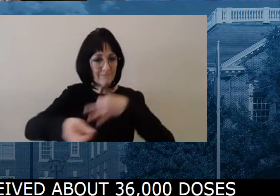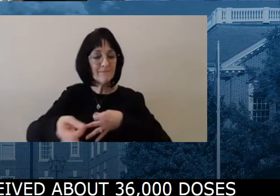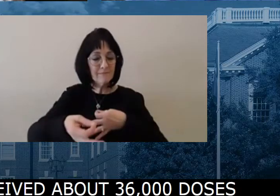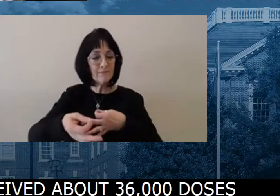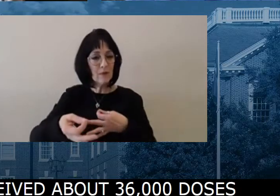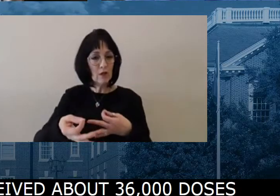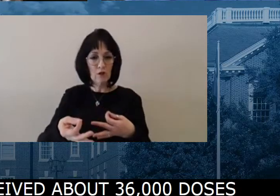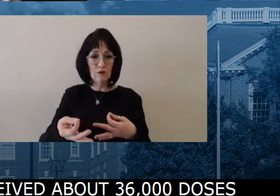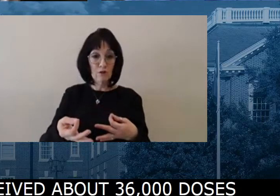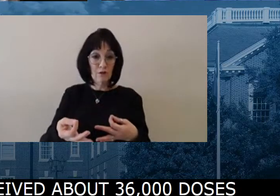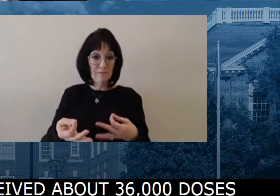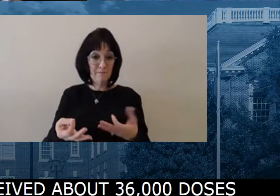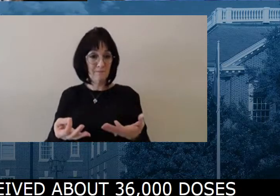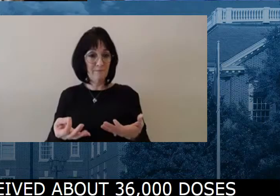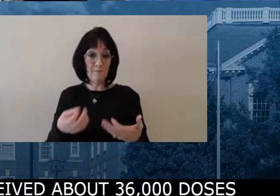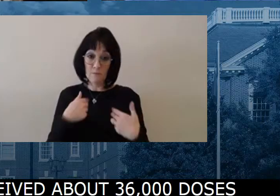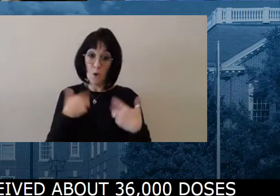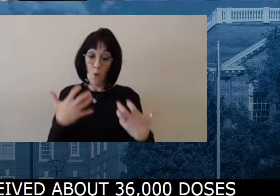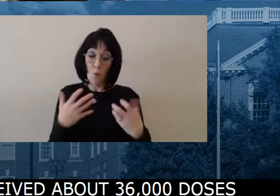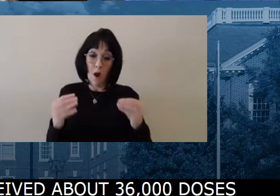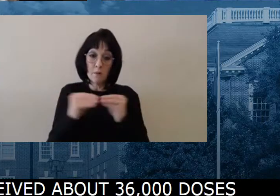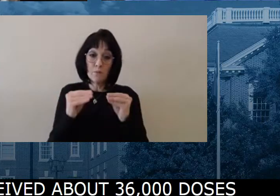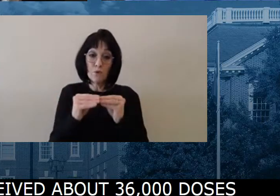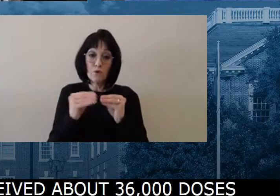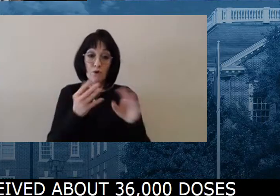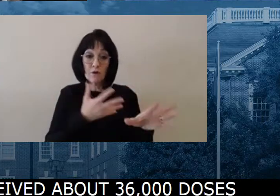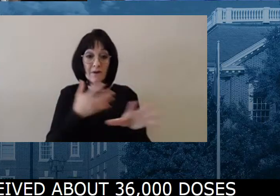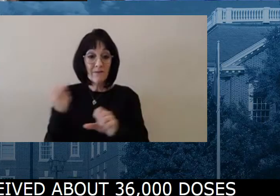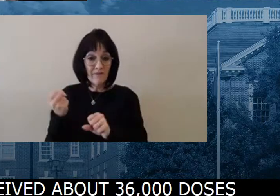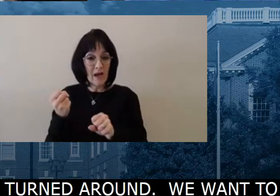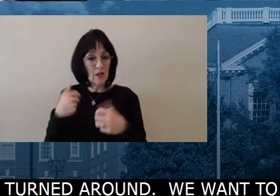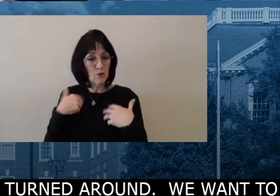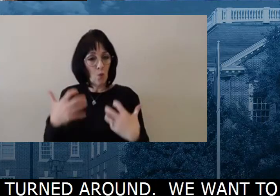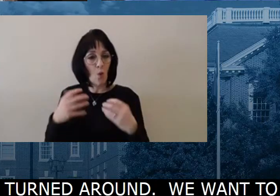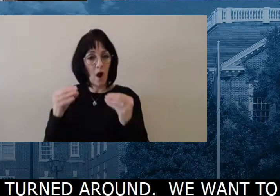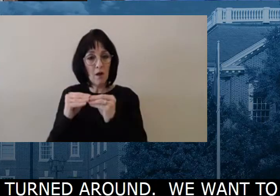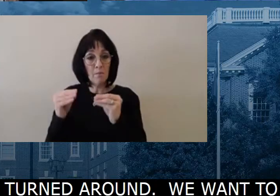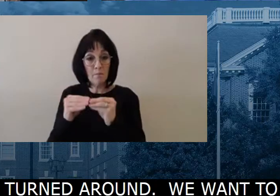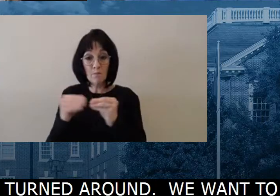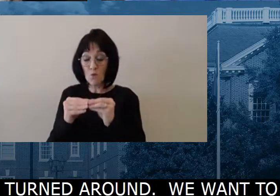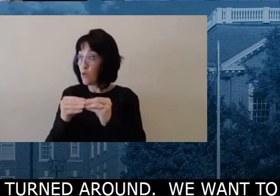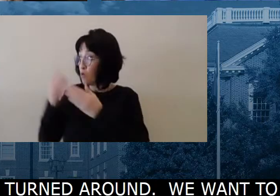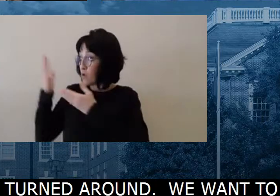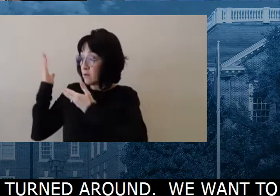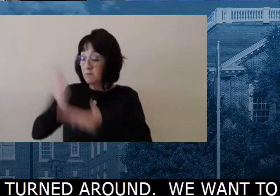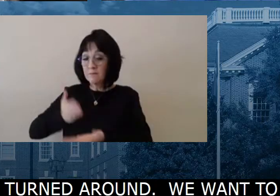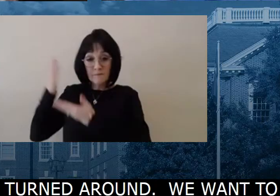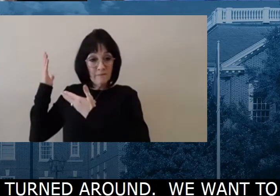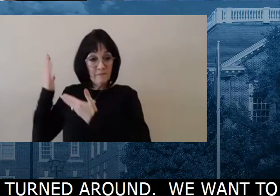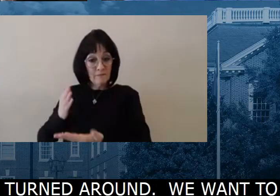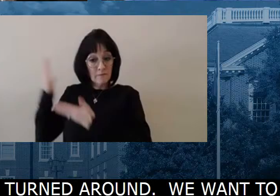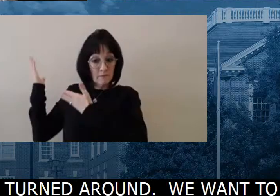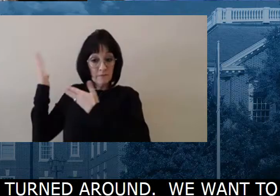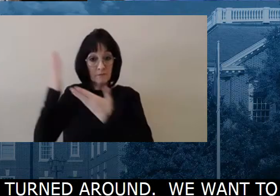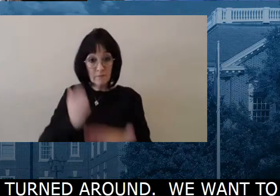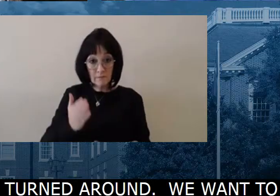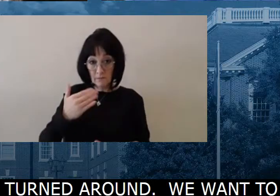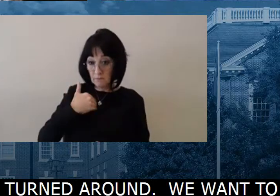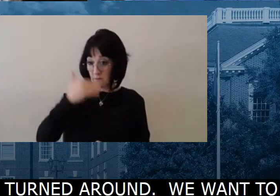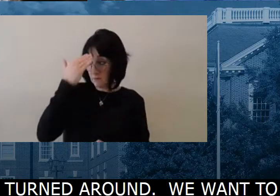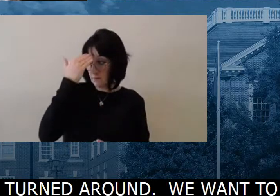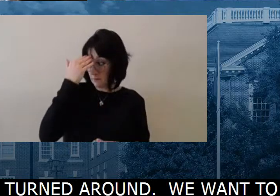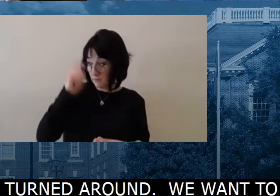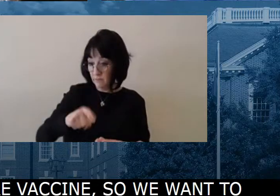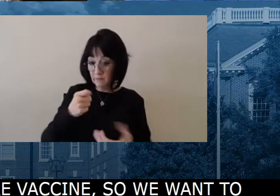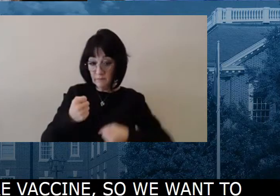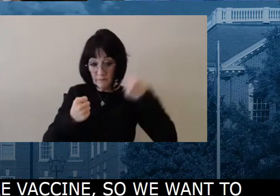We want to go faster, and we also want more vaccines. So we want to ramp up our capacity even more so.